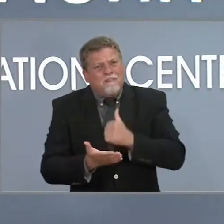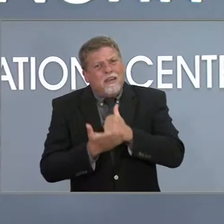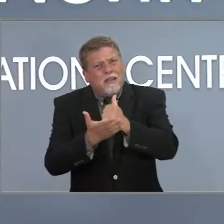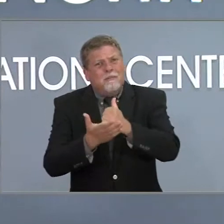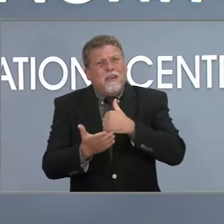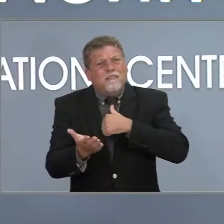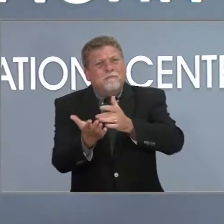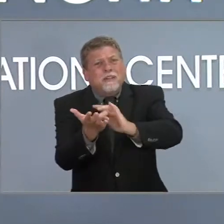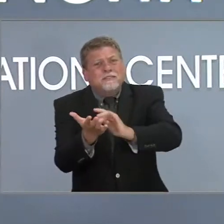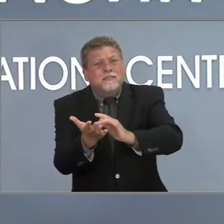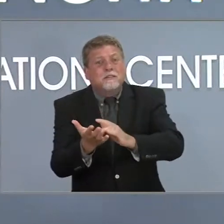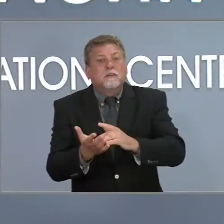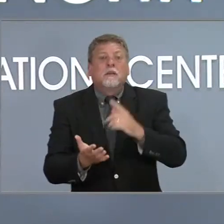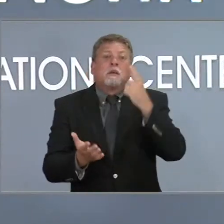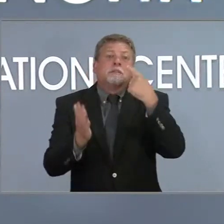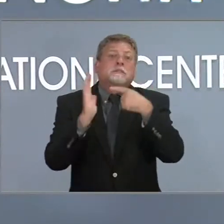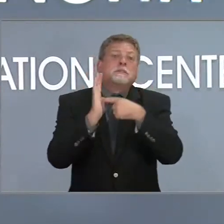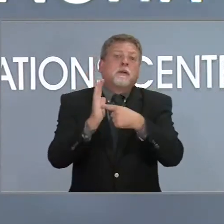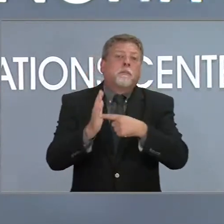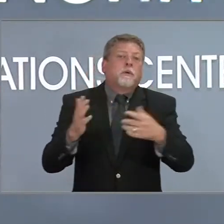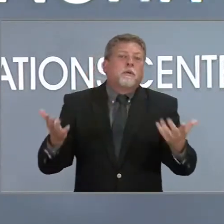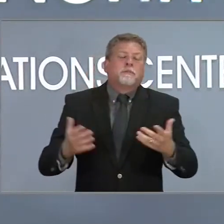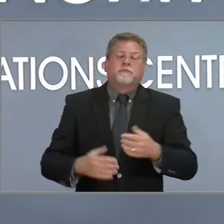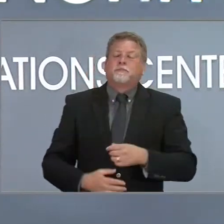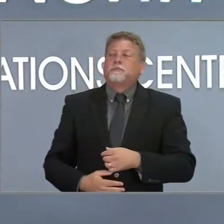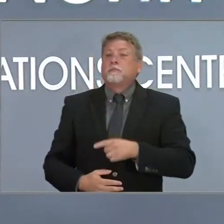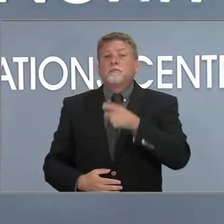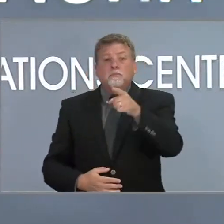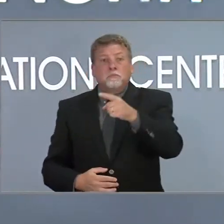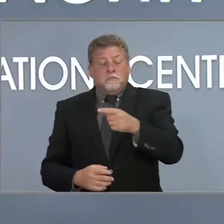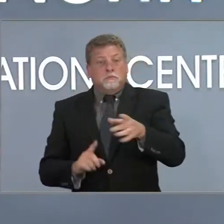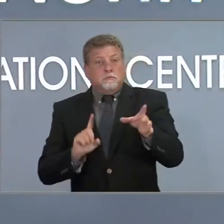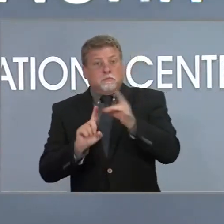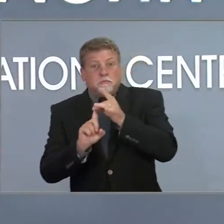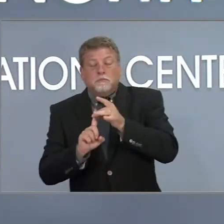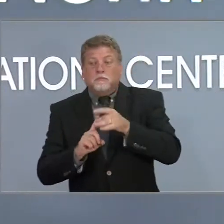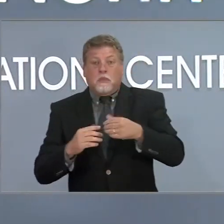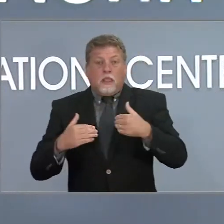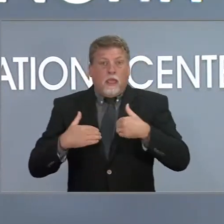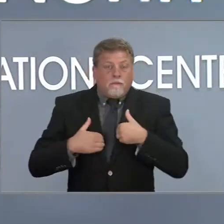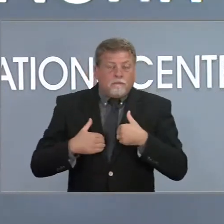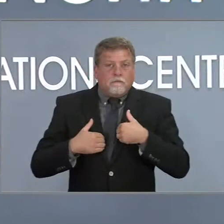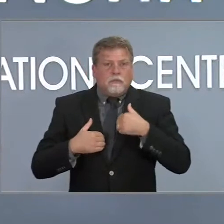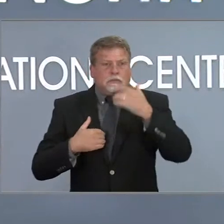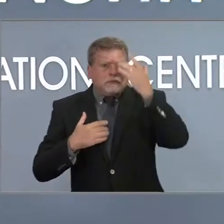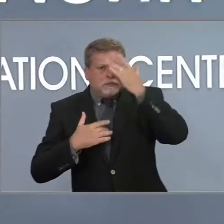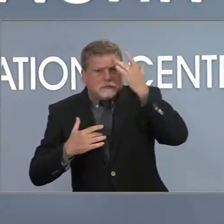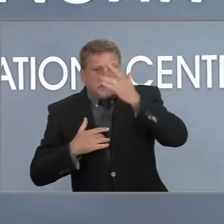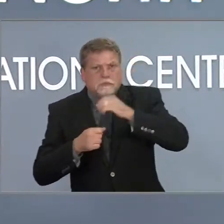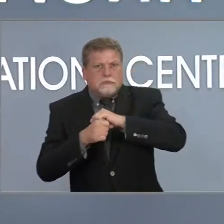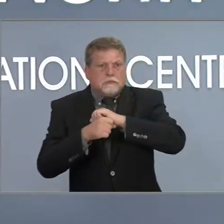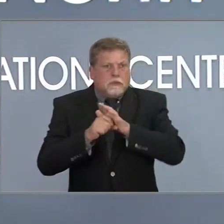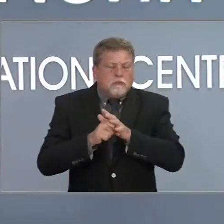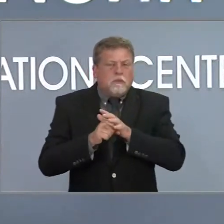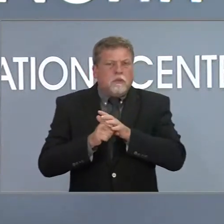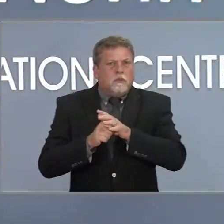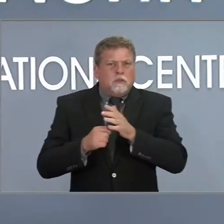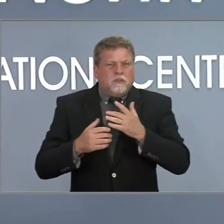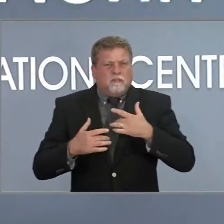have mild to moderate symptoms, I encourage you to talk with your doctor about the treatment of monoclonal